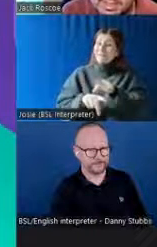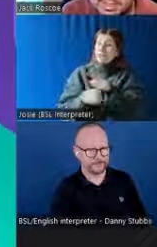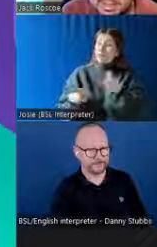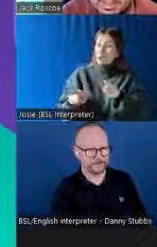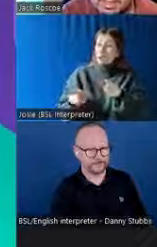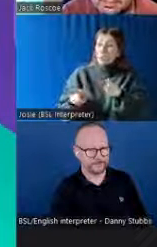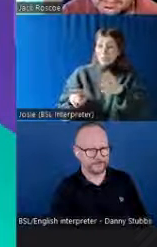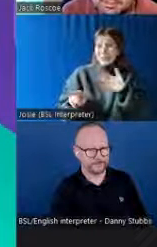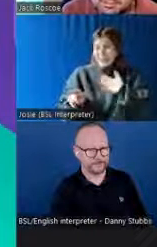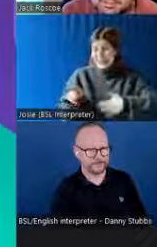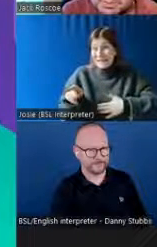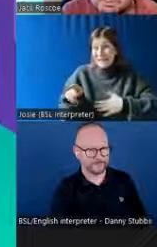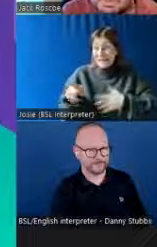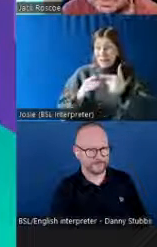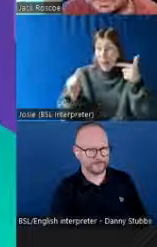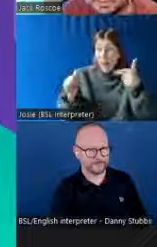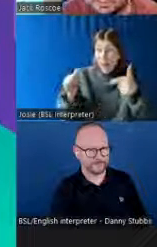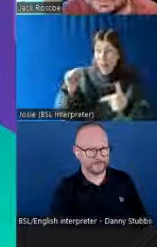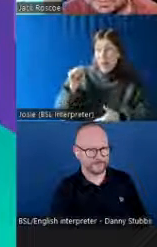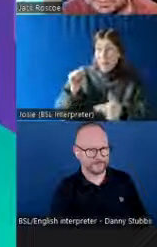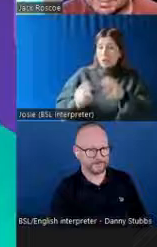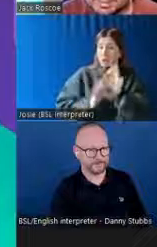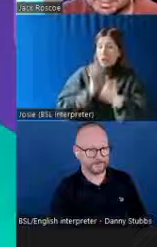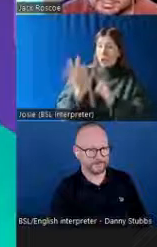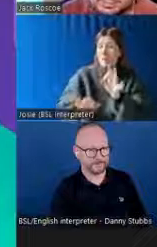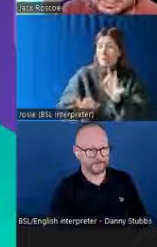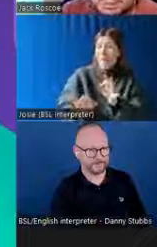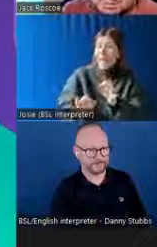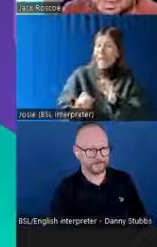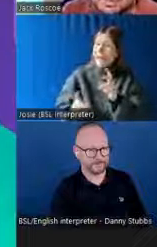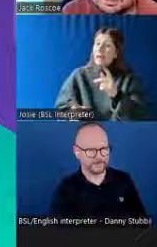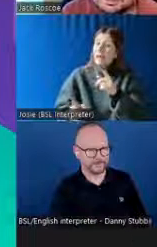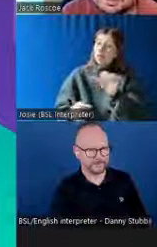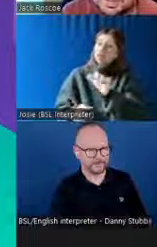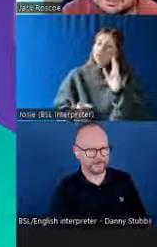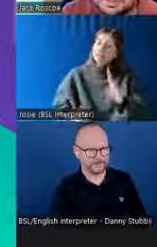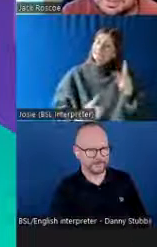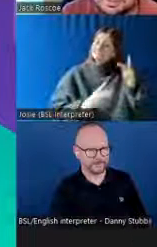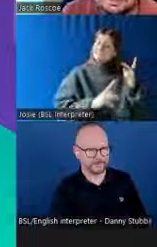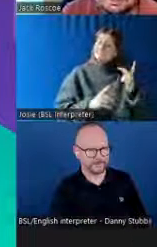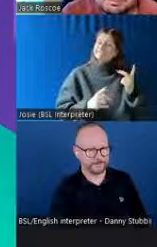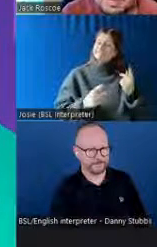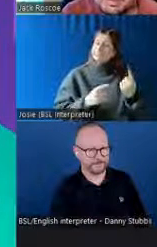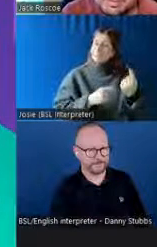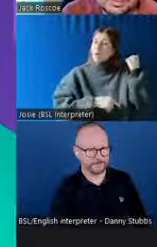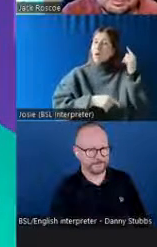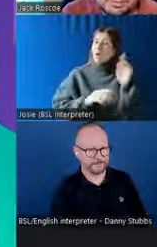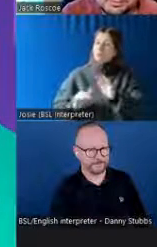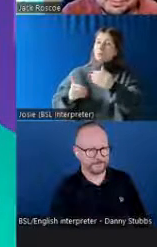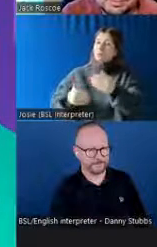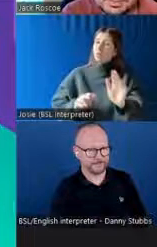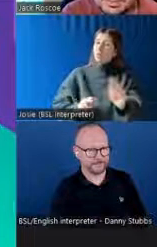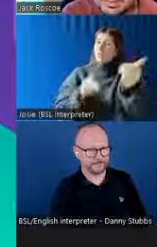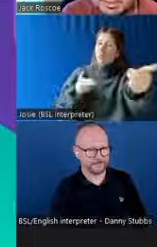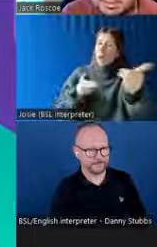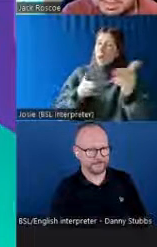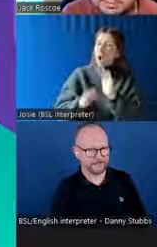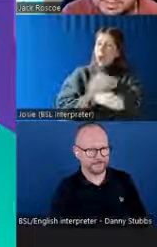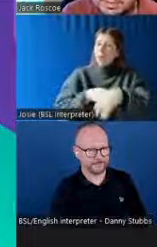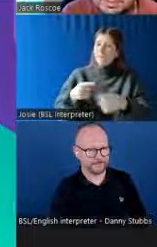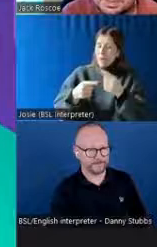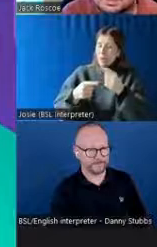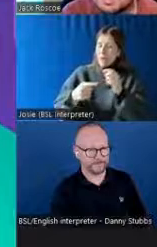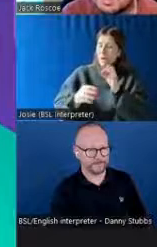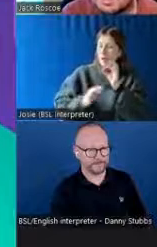surveys. So to reiterate some of the stuff I said in that, the best tools you have are making it easy for people to